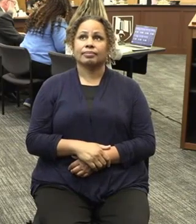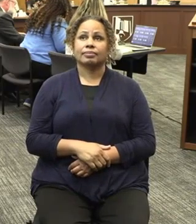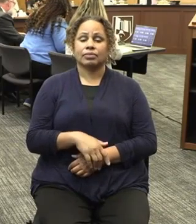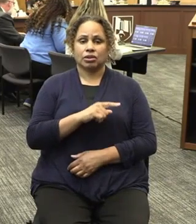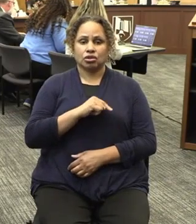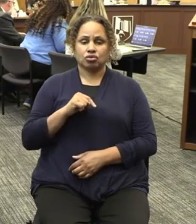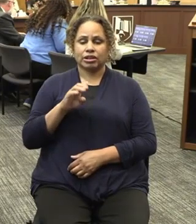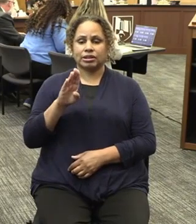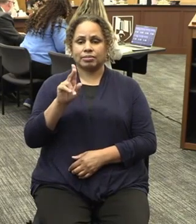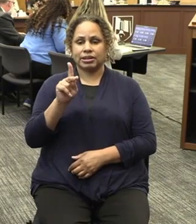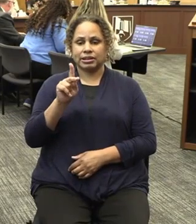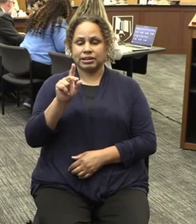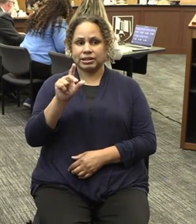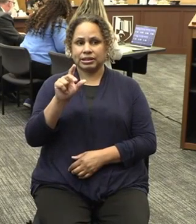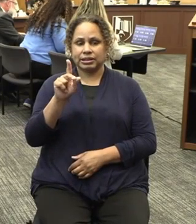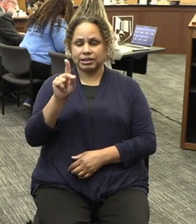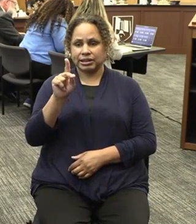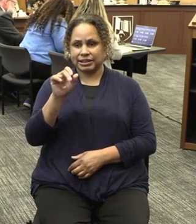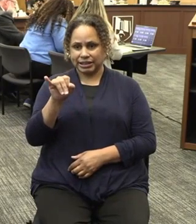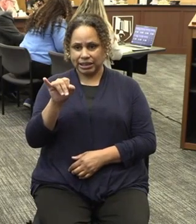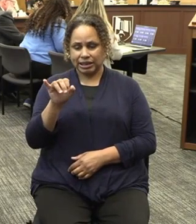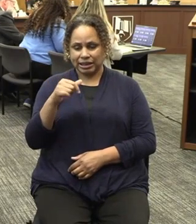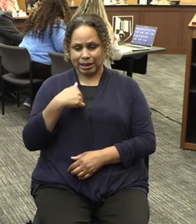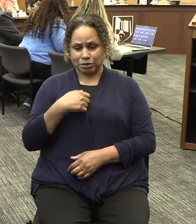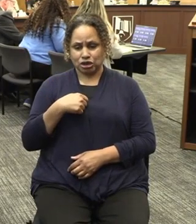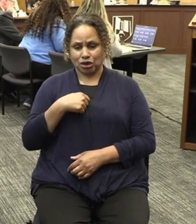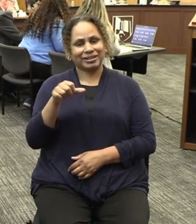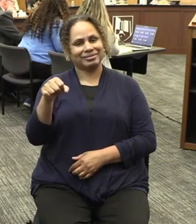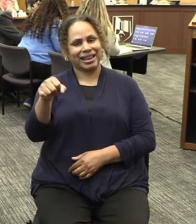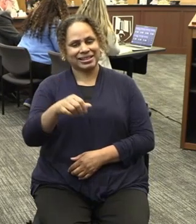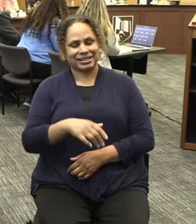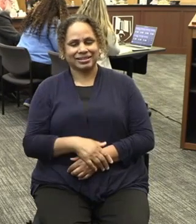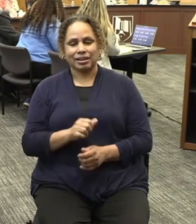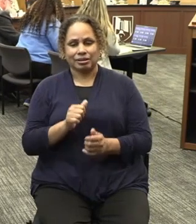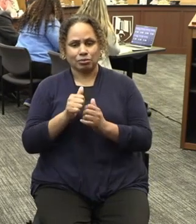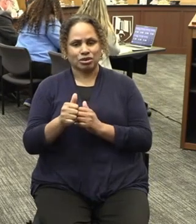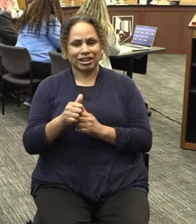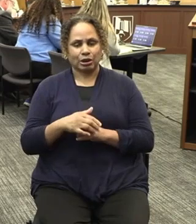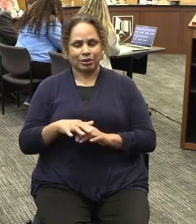Trustee Bazinski, I'm sorry. Yes. Motion carries.